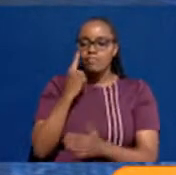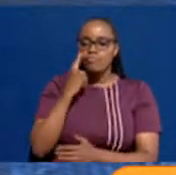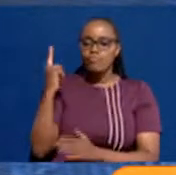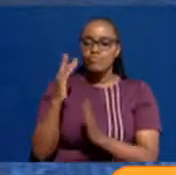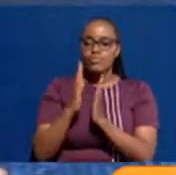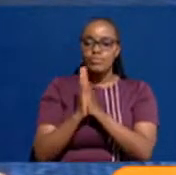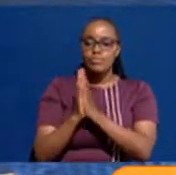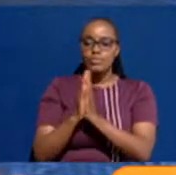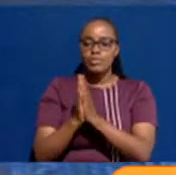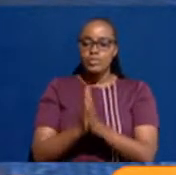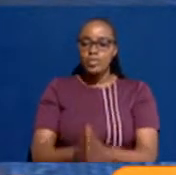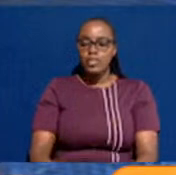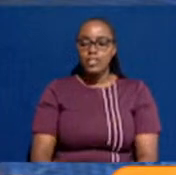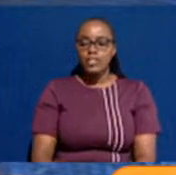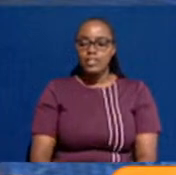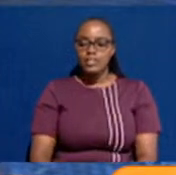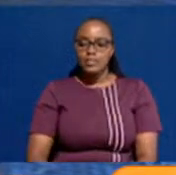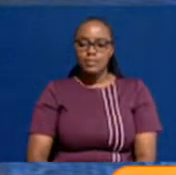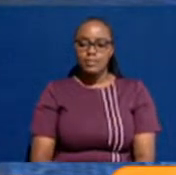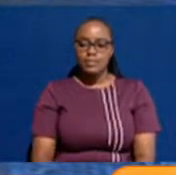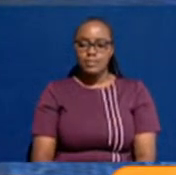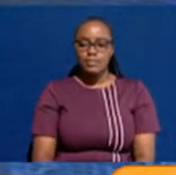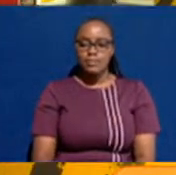Ahmed has more on this story.